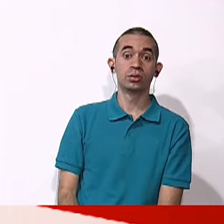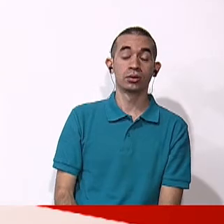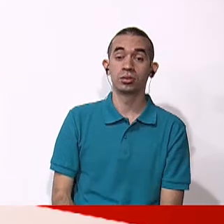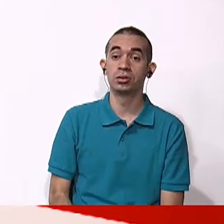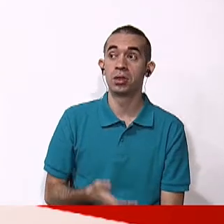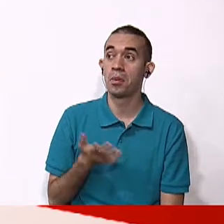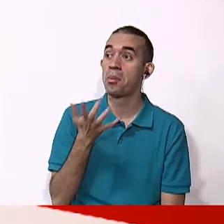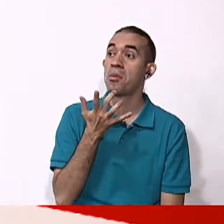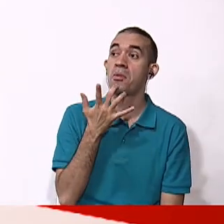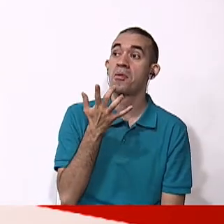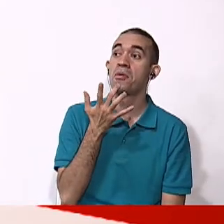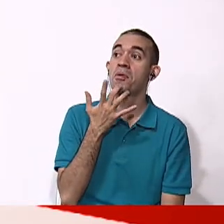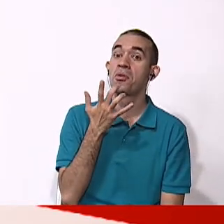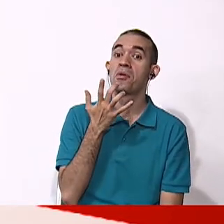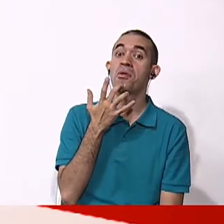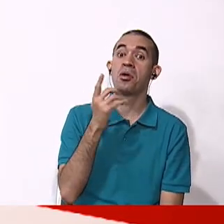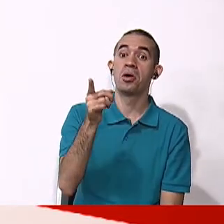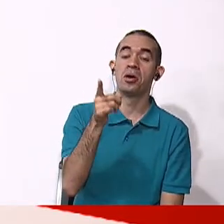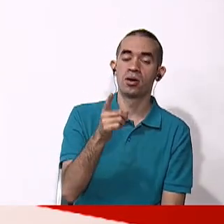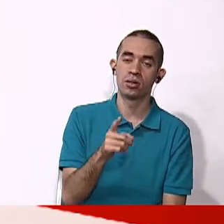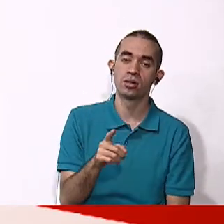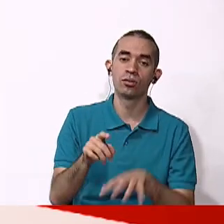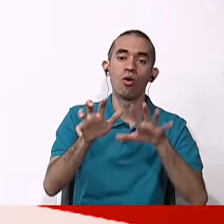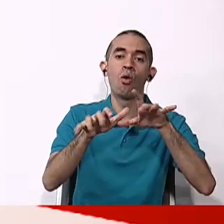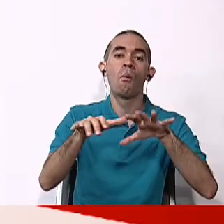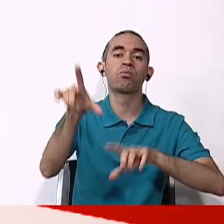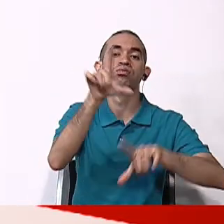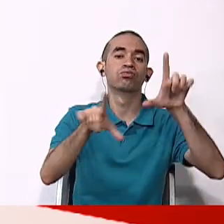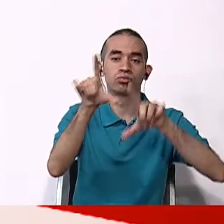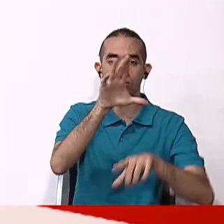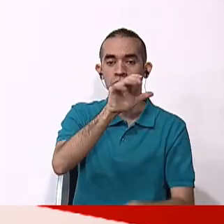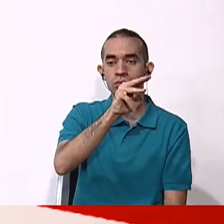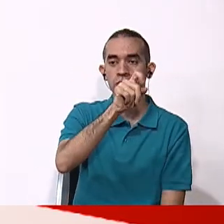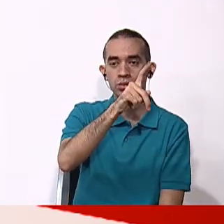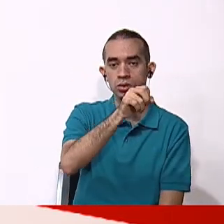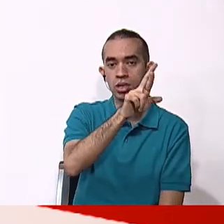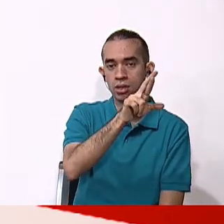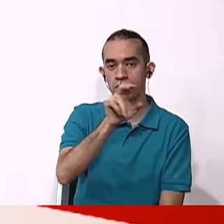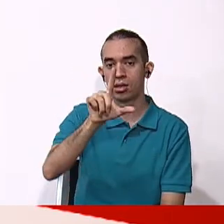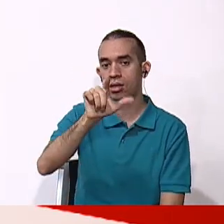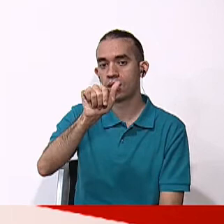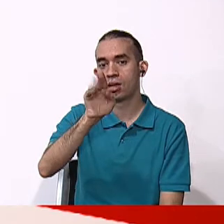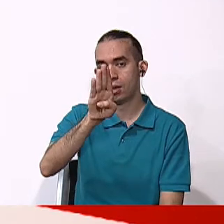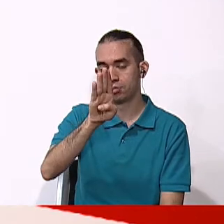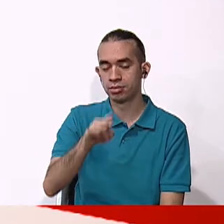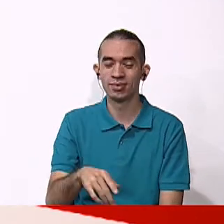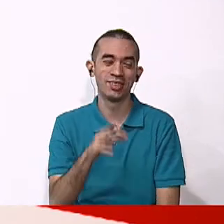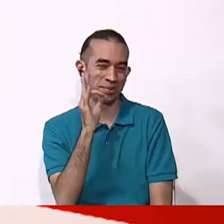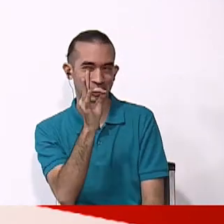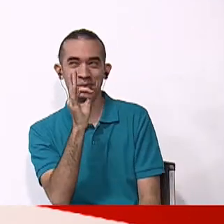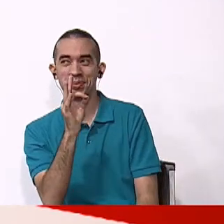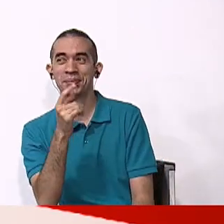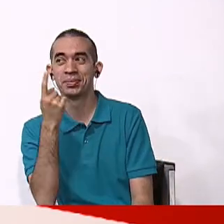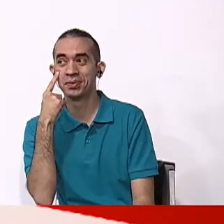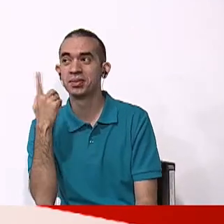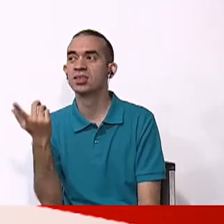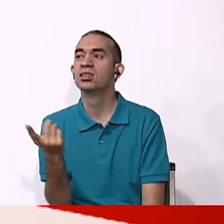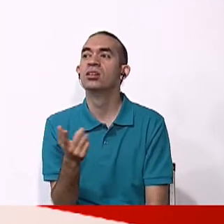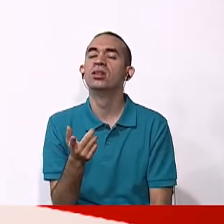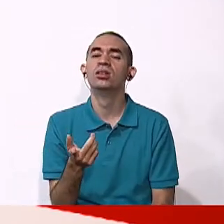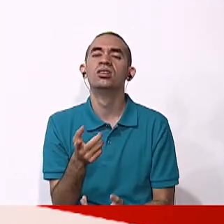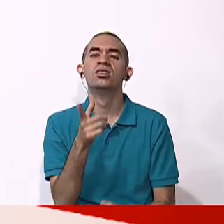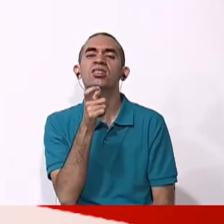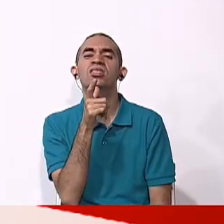favorite teacher. This is the computer lab. Yes, the computer lab, Jack. And who is